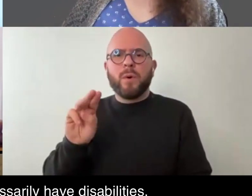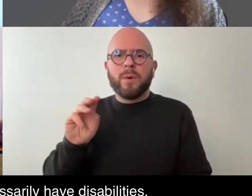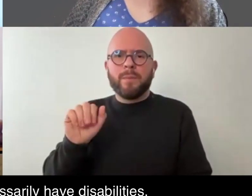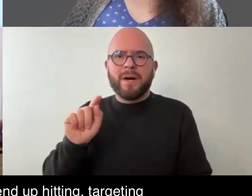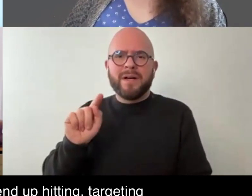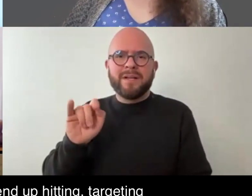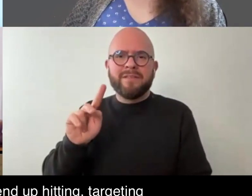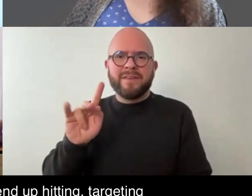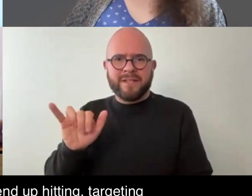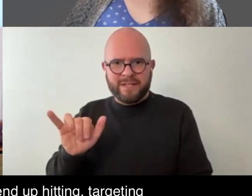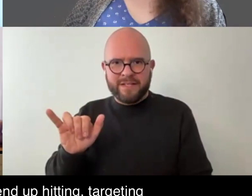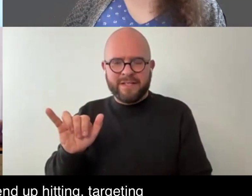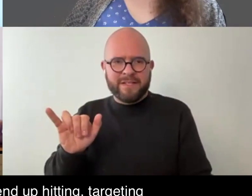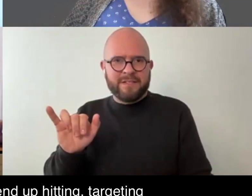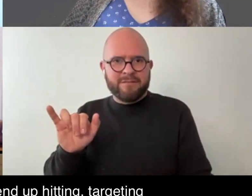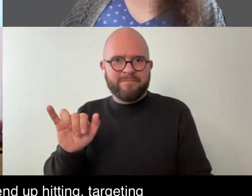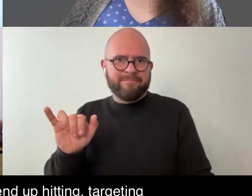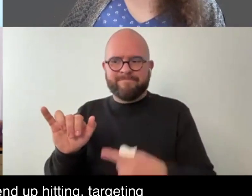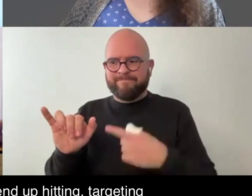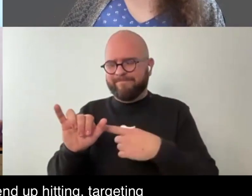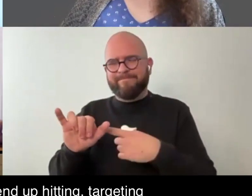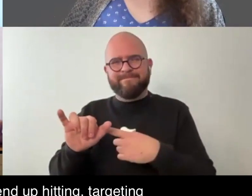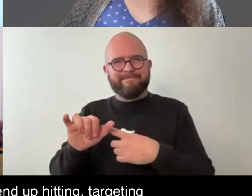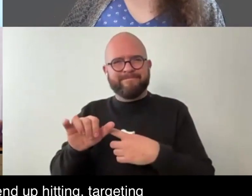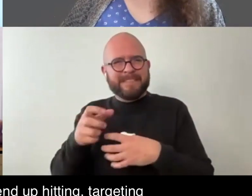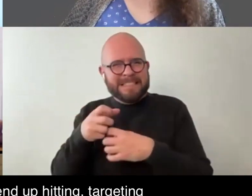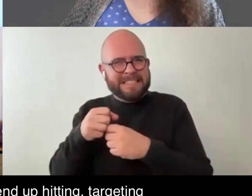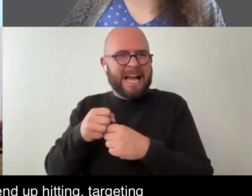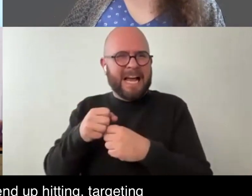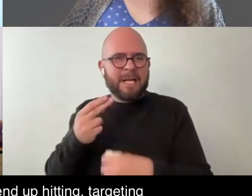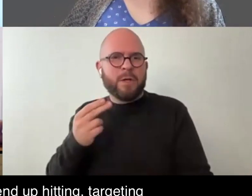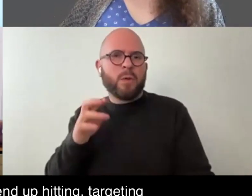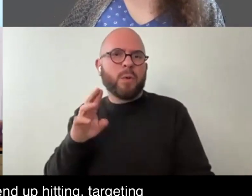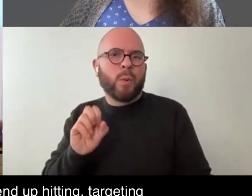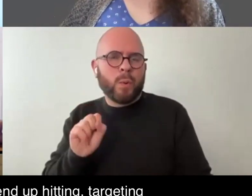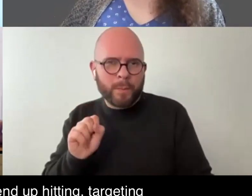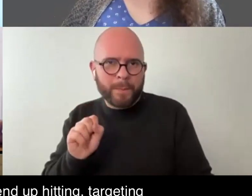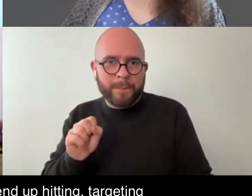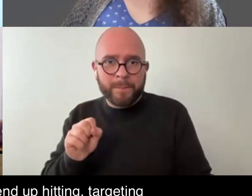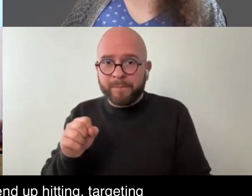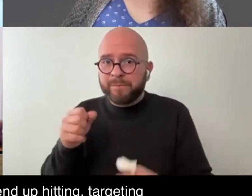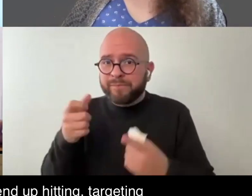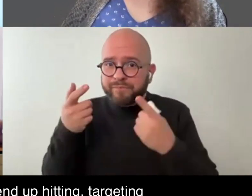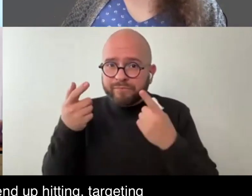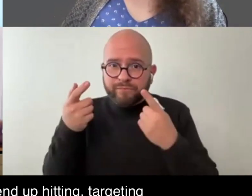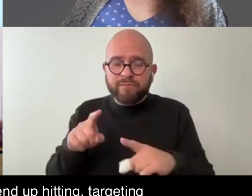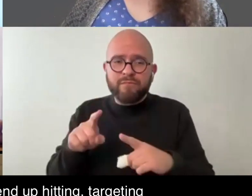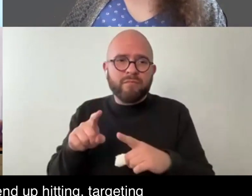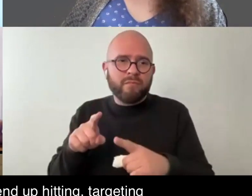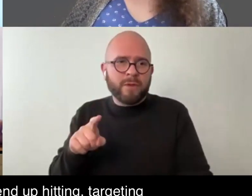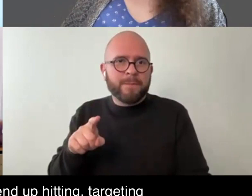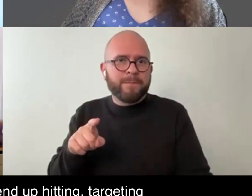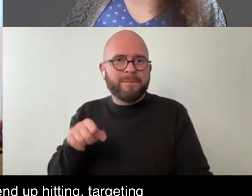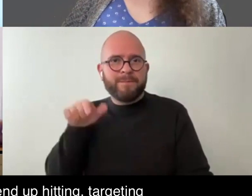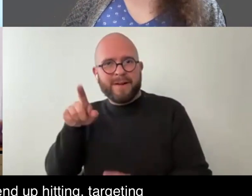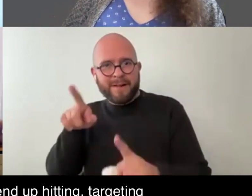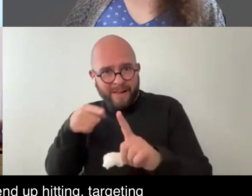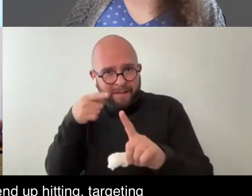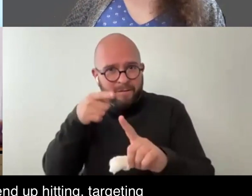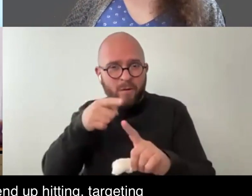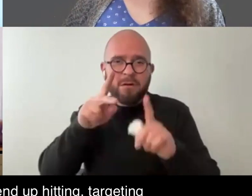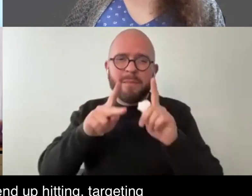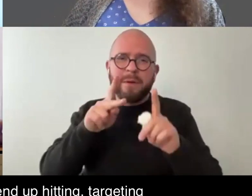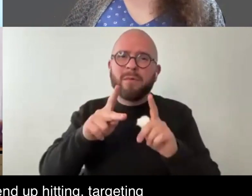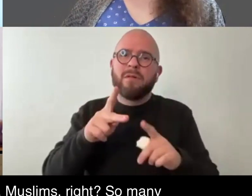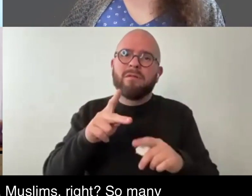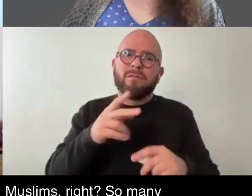those tight constricting norms, right, end up hitting, targeting people of color, queer people, trans